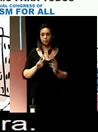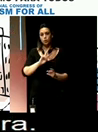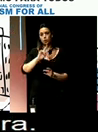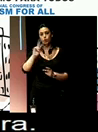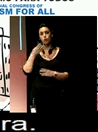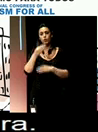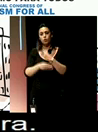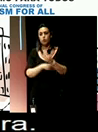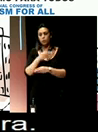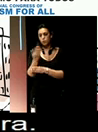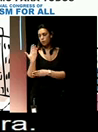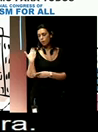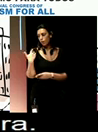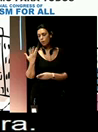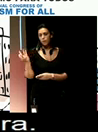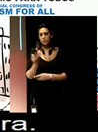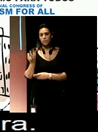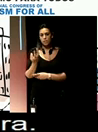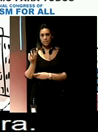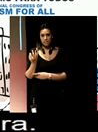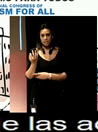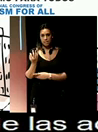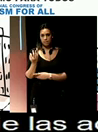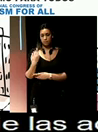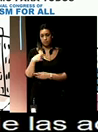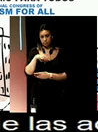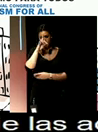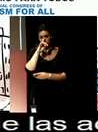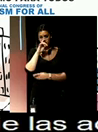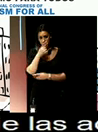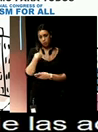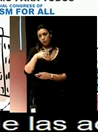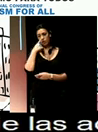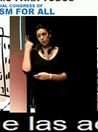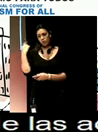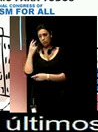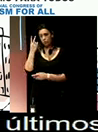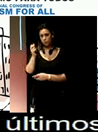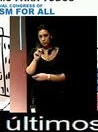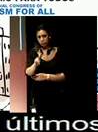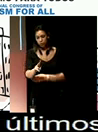One of the activities we have carried out lately this year